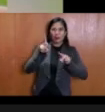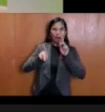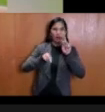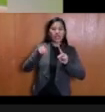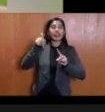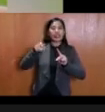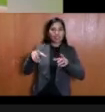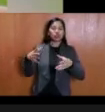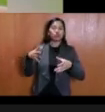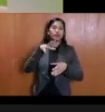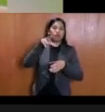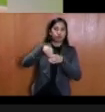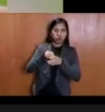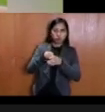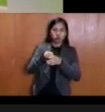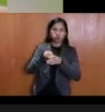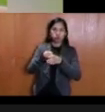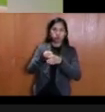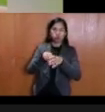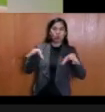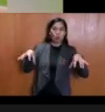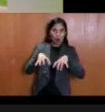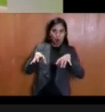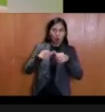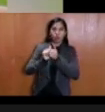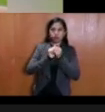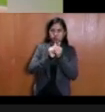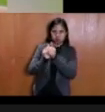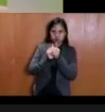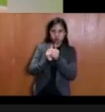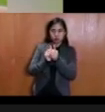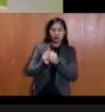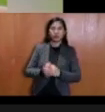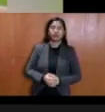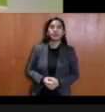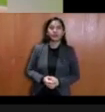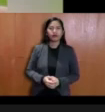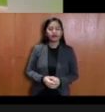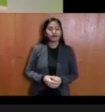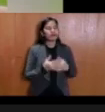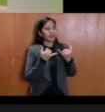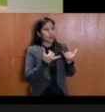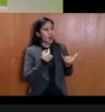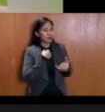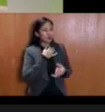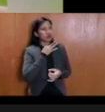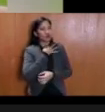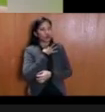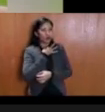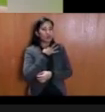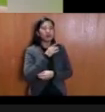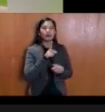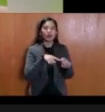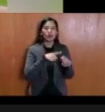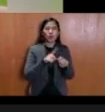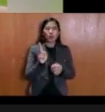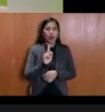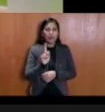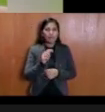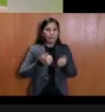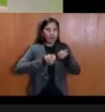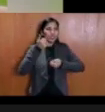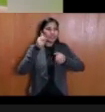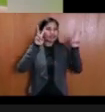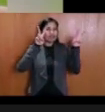cross-disciplinary, different ways of thinking. Dr. Tan, I'm very curious, what has been the most controversial